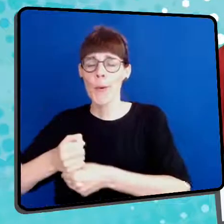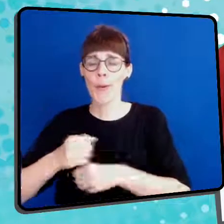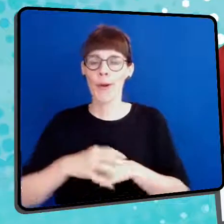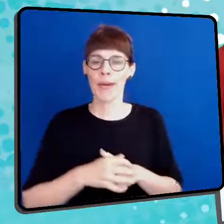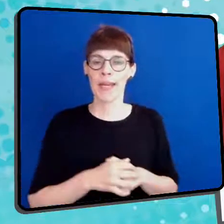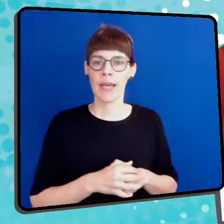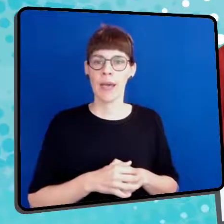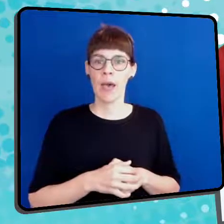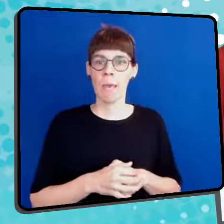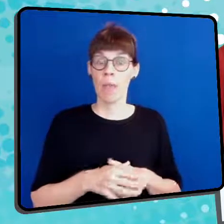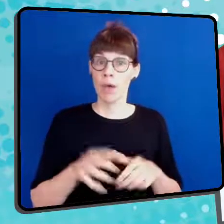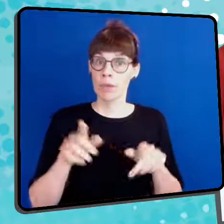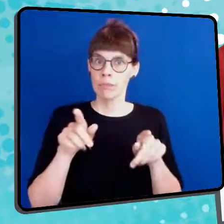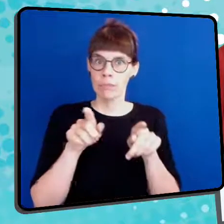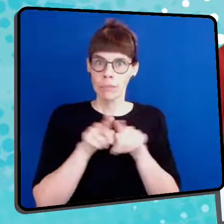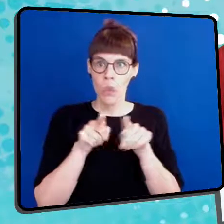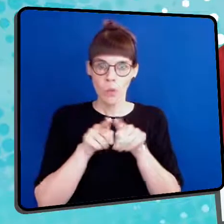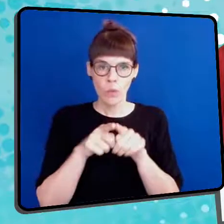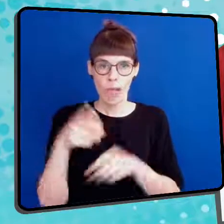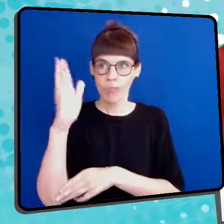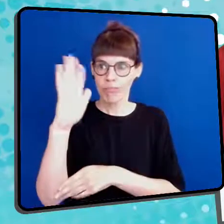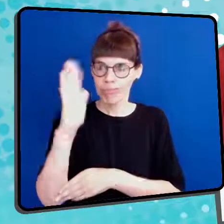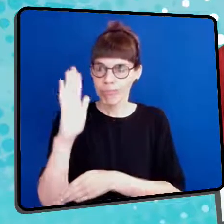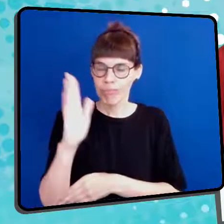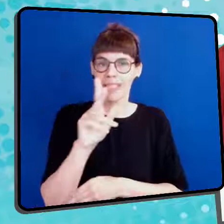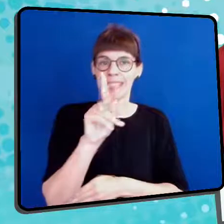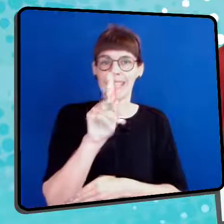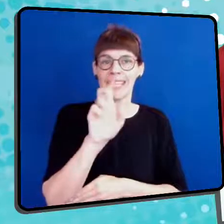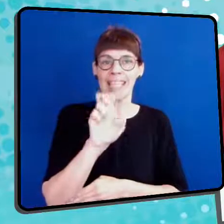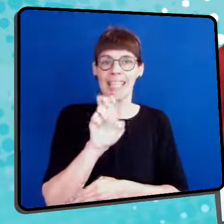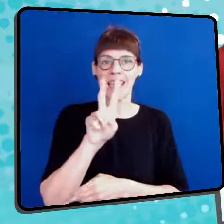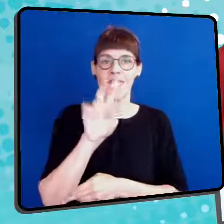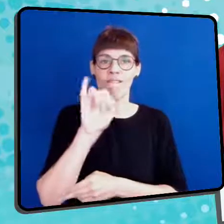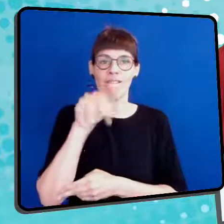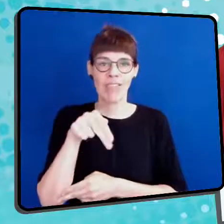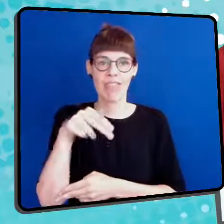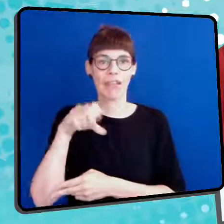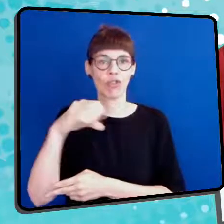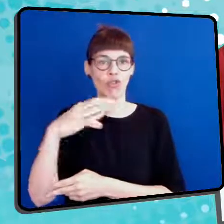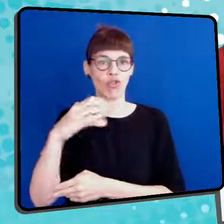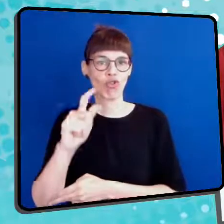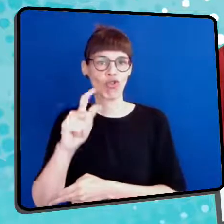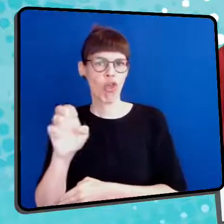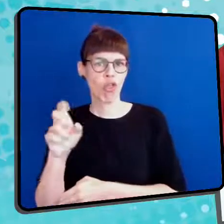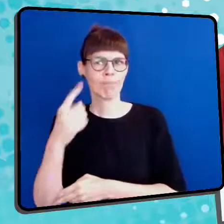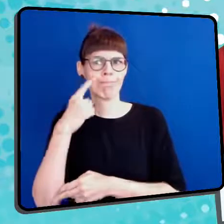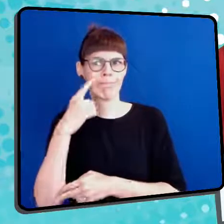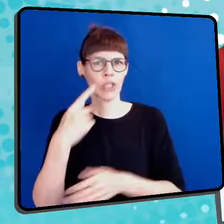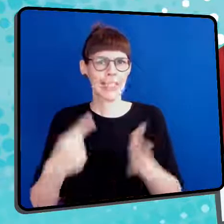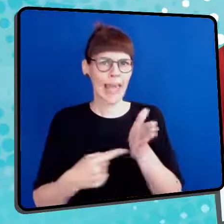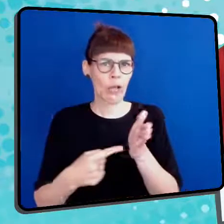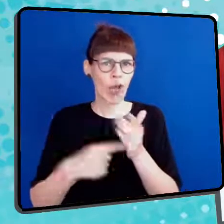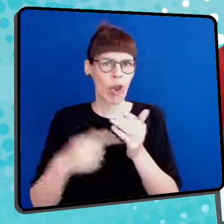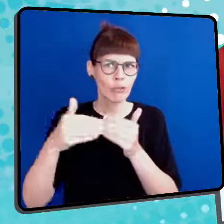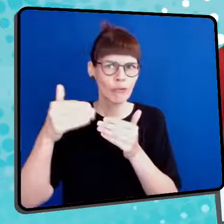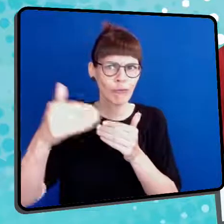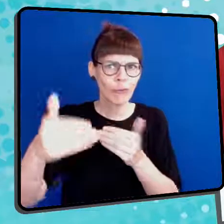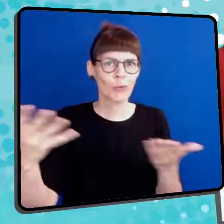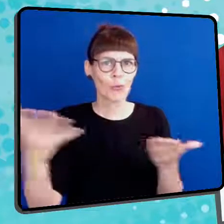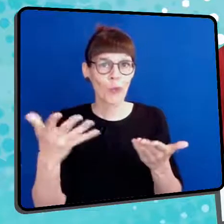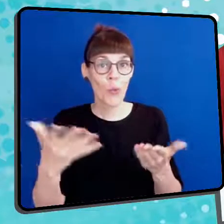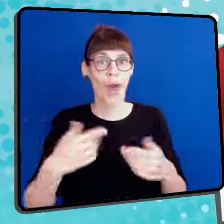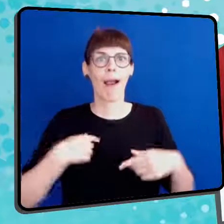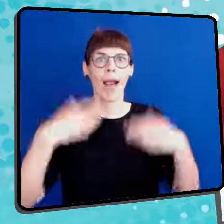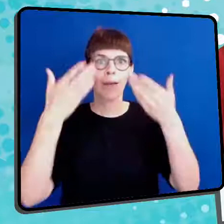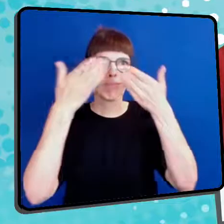Kevin Scott keynote as well, kind of the future of technology. It really just opens your mind to all the